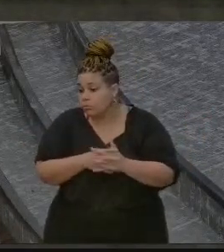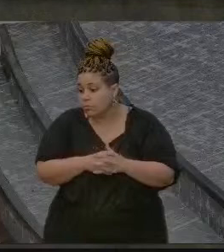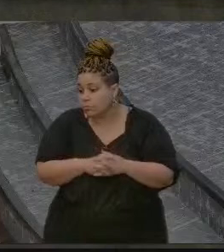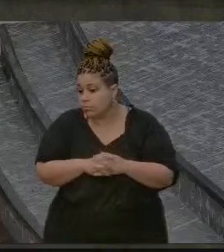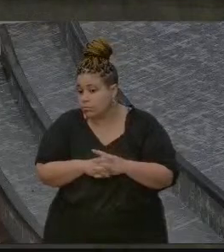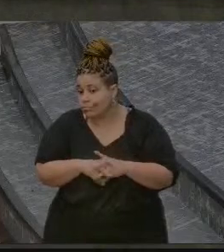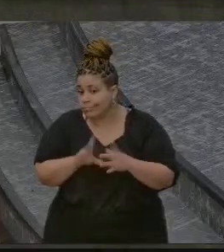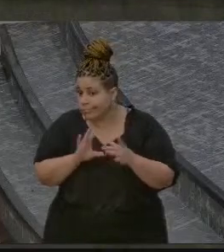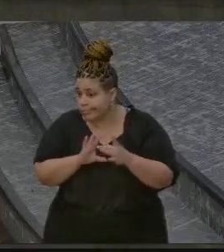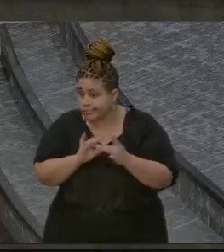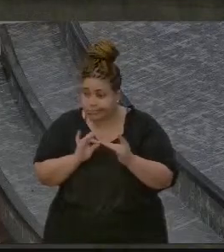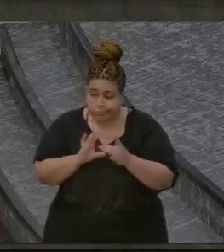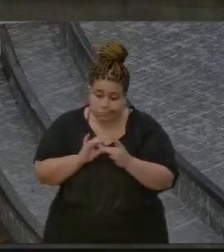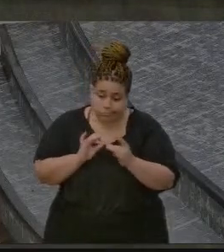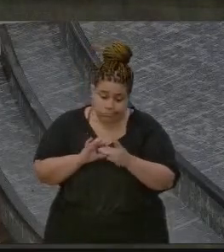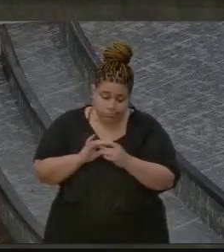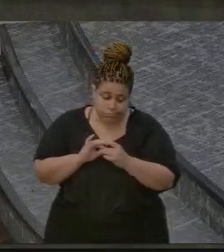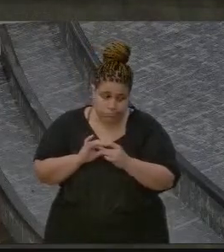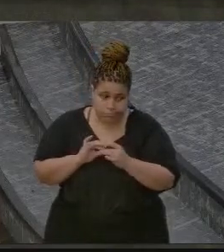comments about